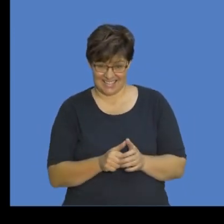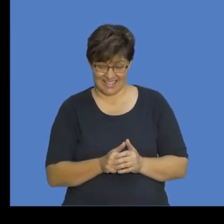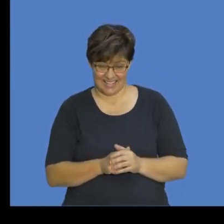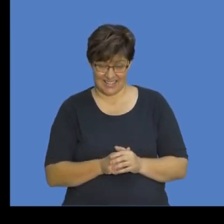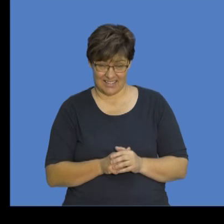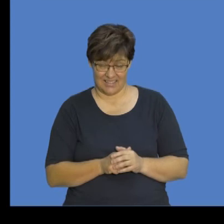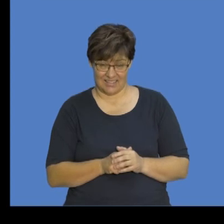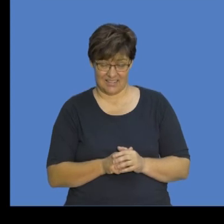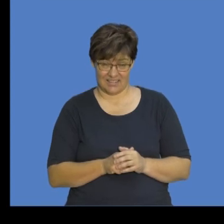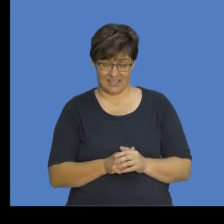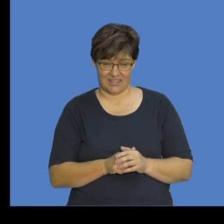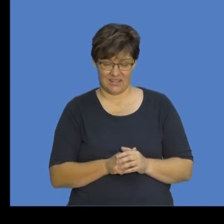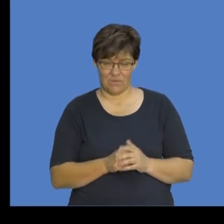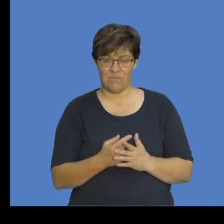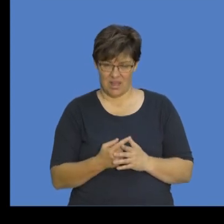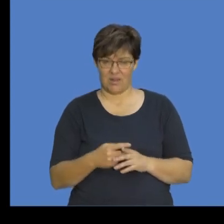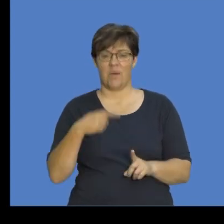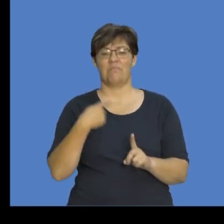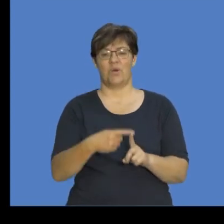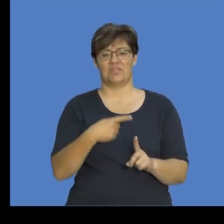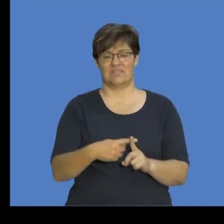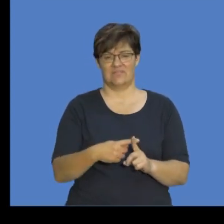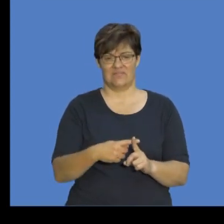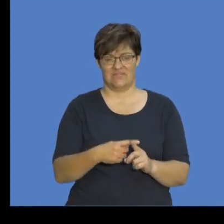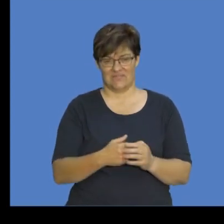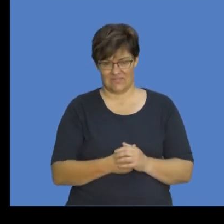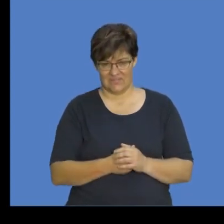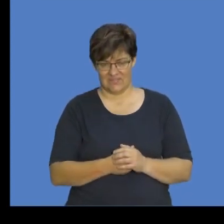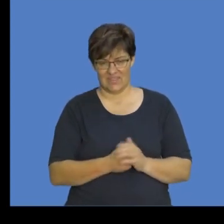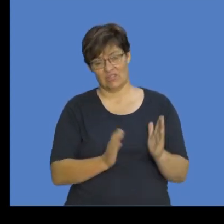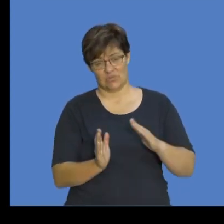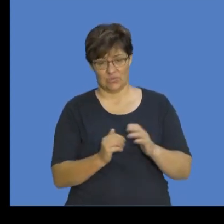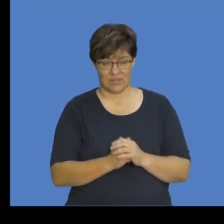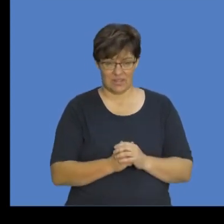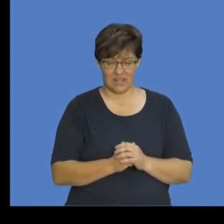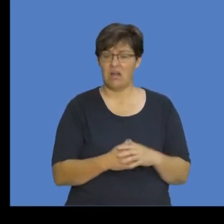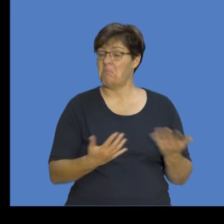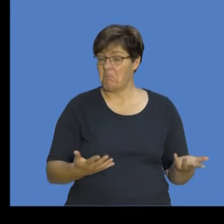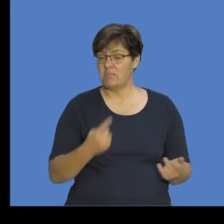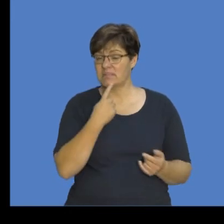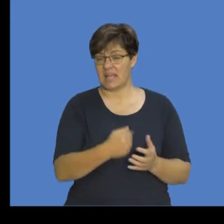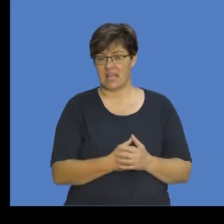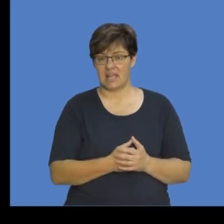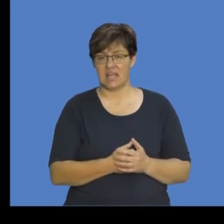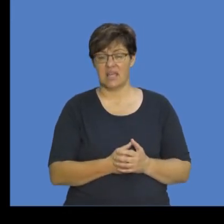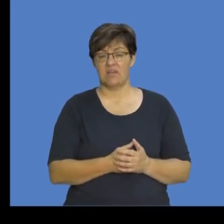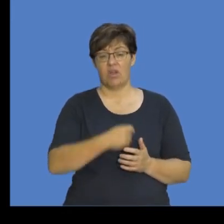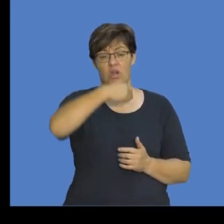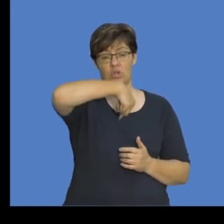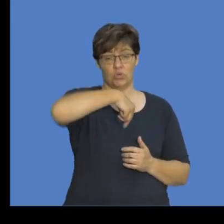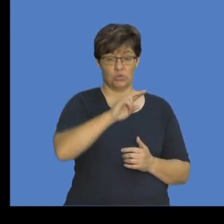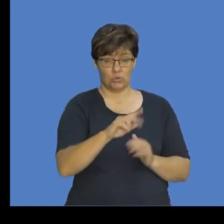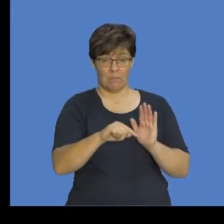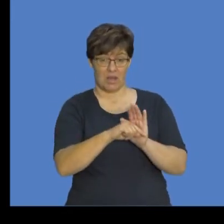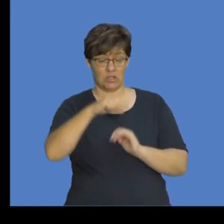smaller, then this is positively skewed. Or what you can do, you can say if Q2